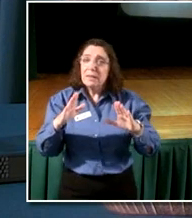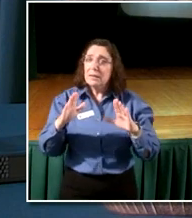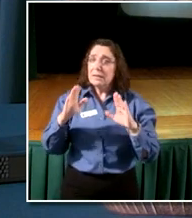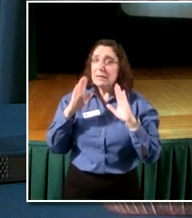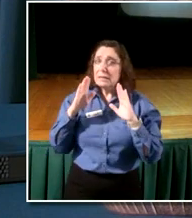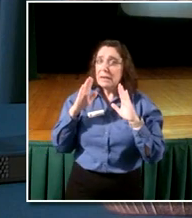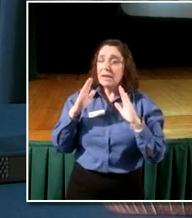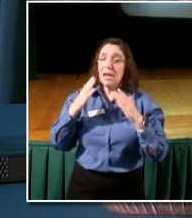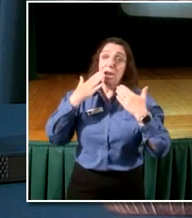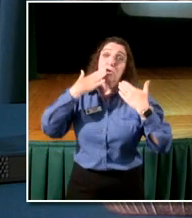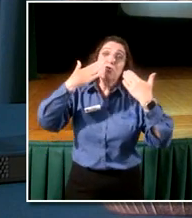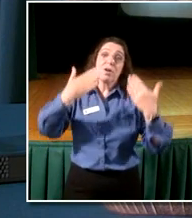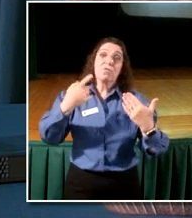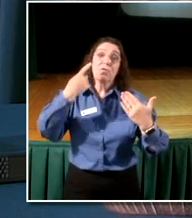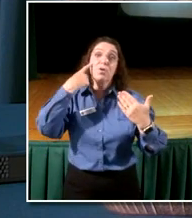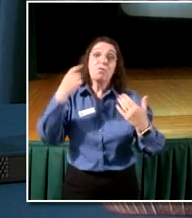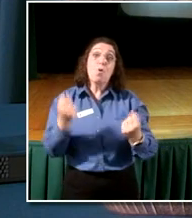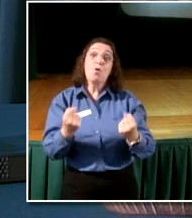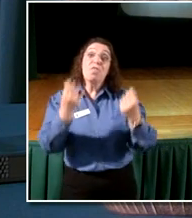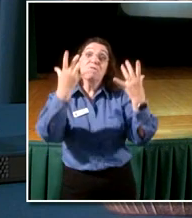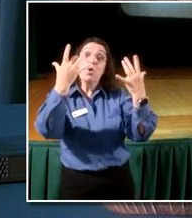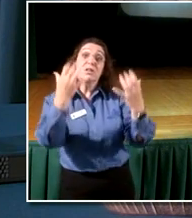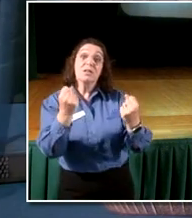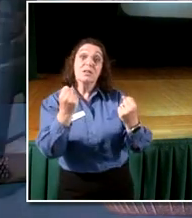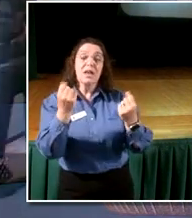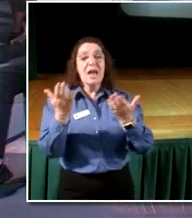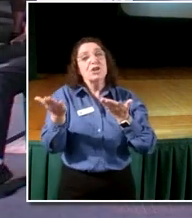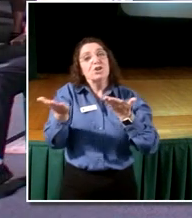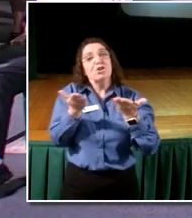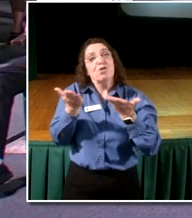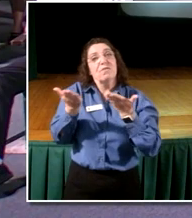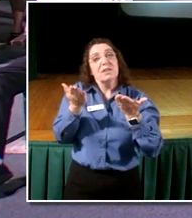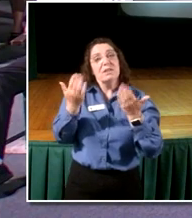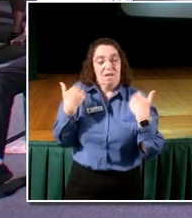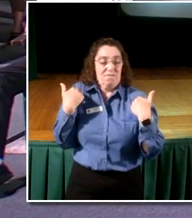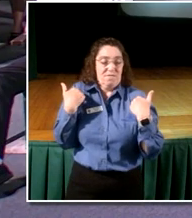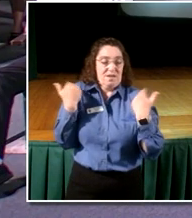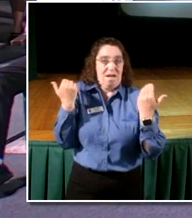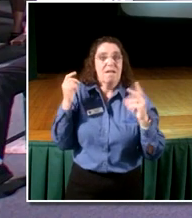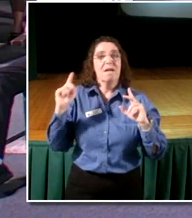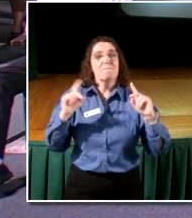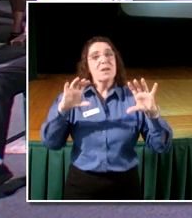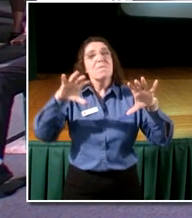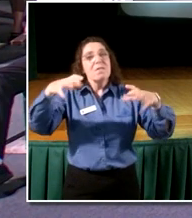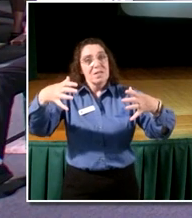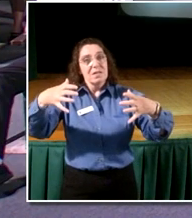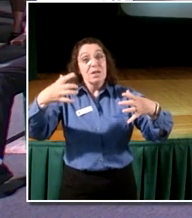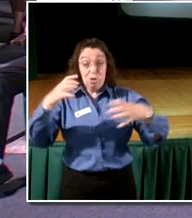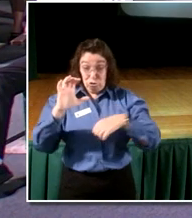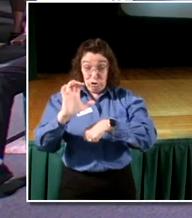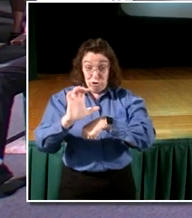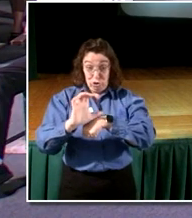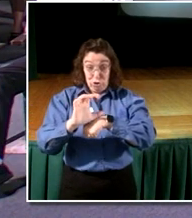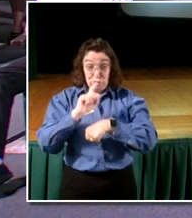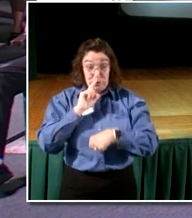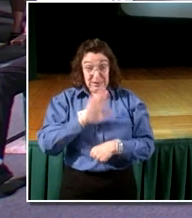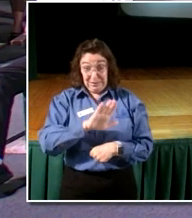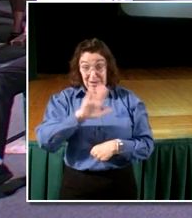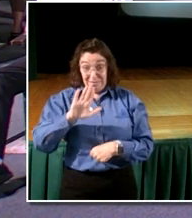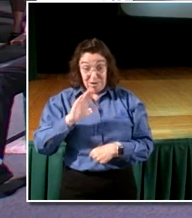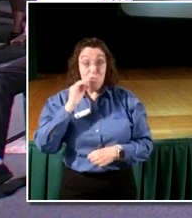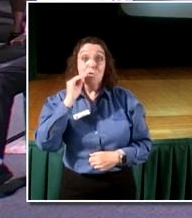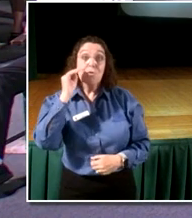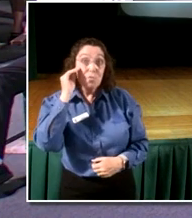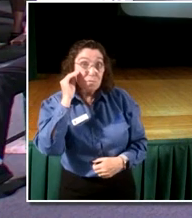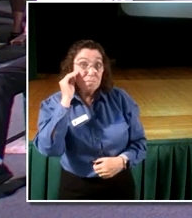grateful for the voices and service of our young people. The church is their home, and